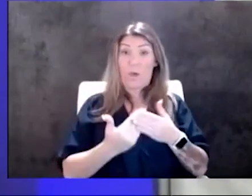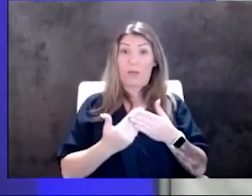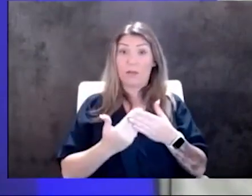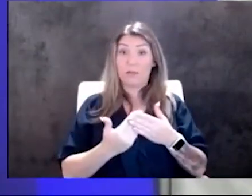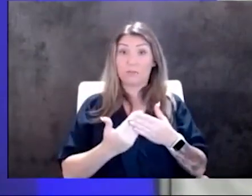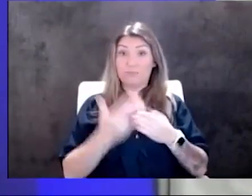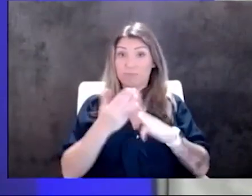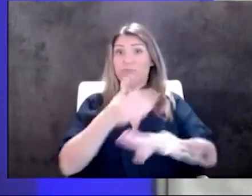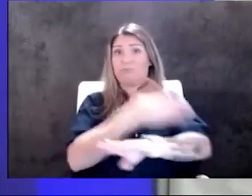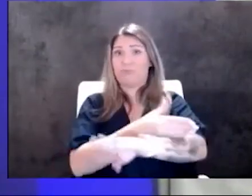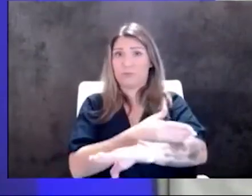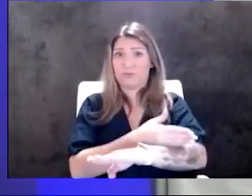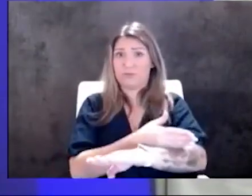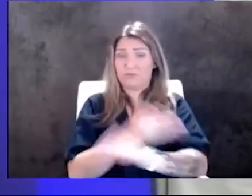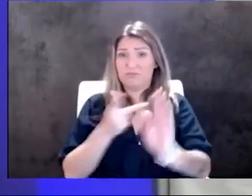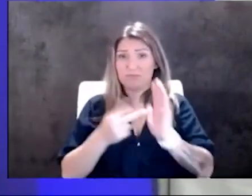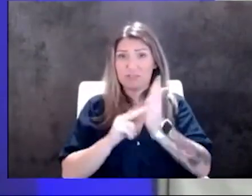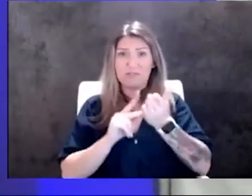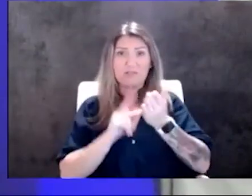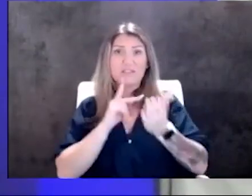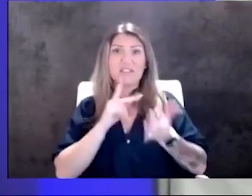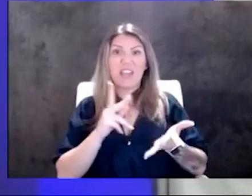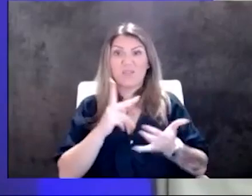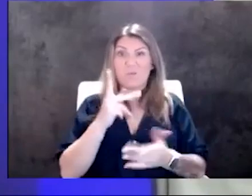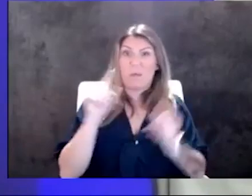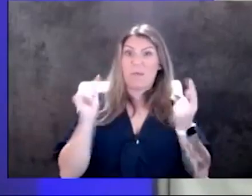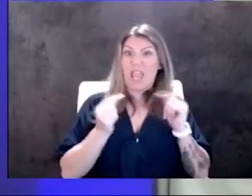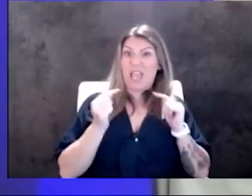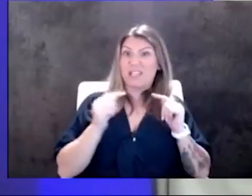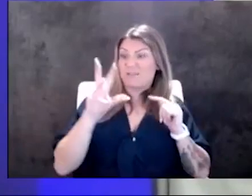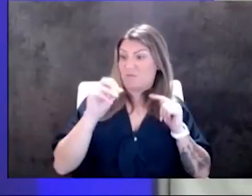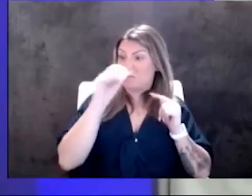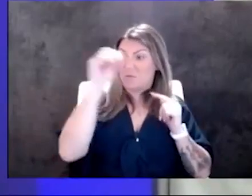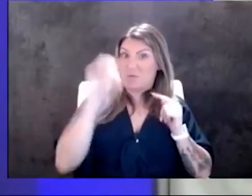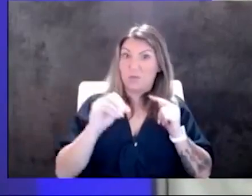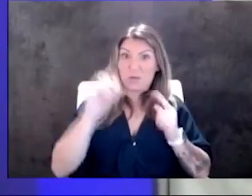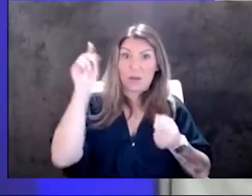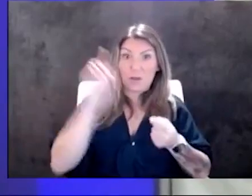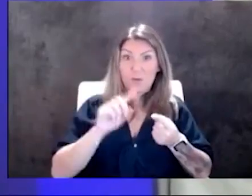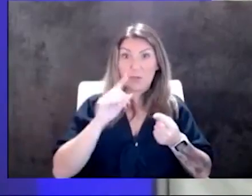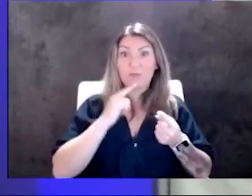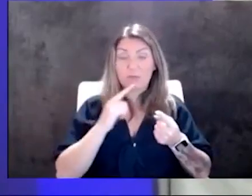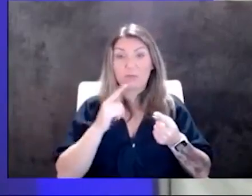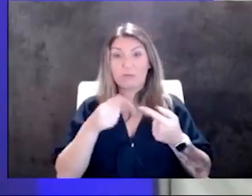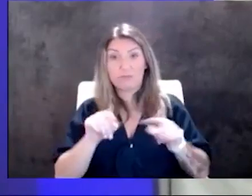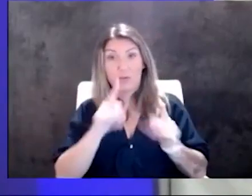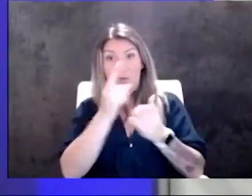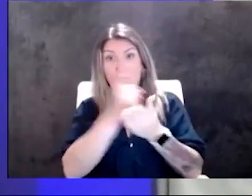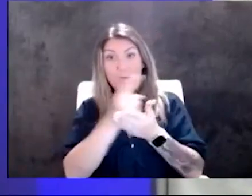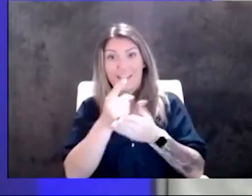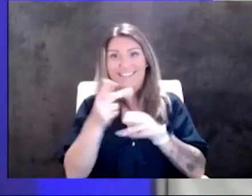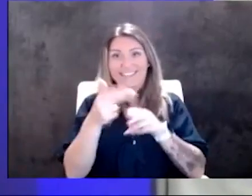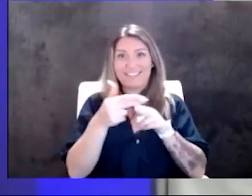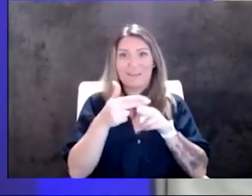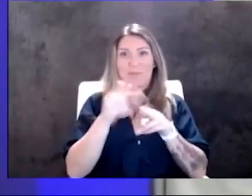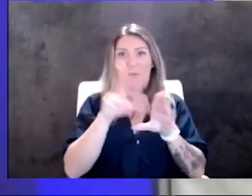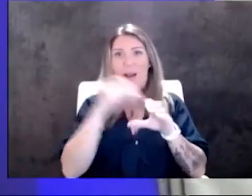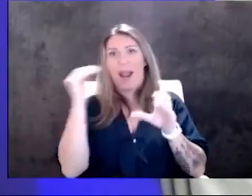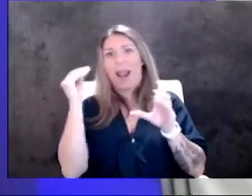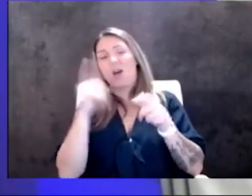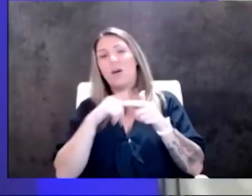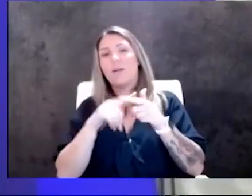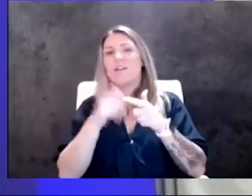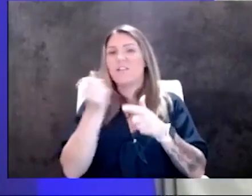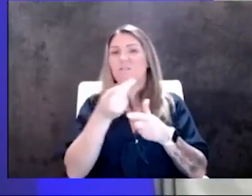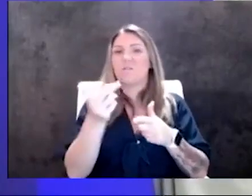is, can we cut the pain by at least 50%? And if they can get their pain decreased by 50% during that week, the temporary one comes out. We have them come back a few weeks later, and